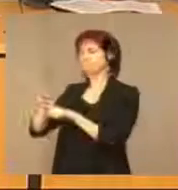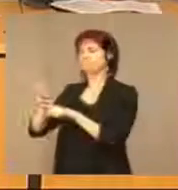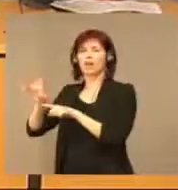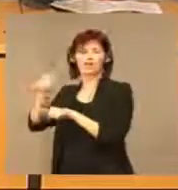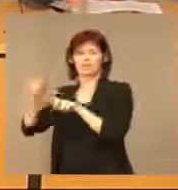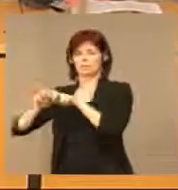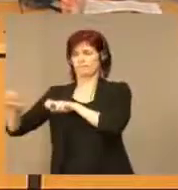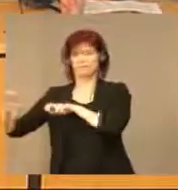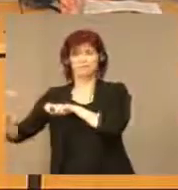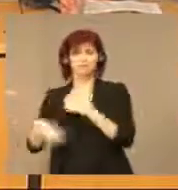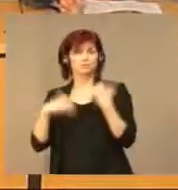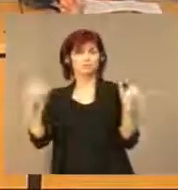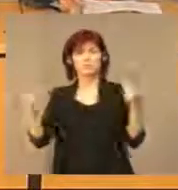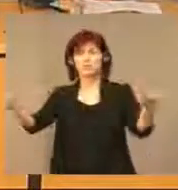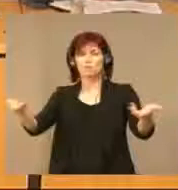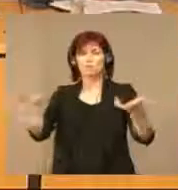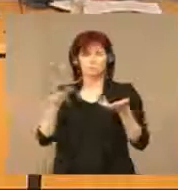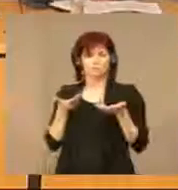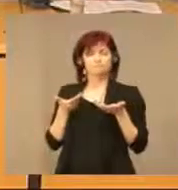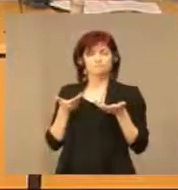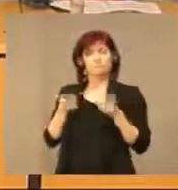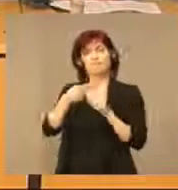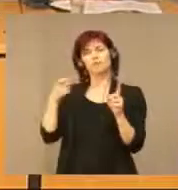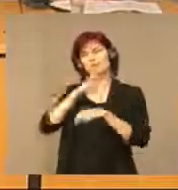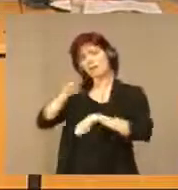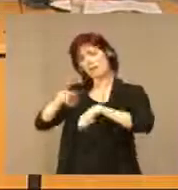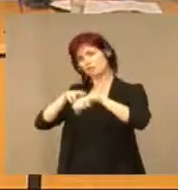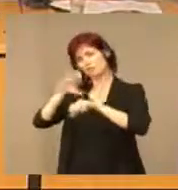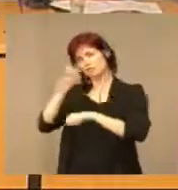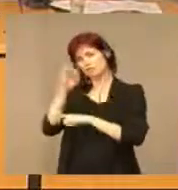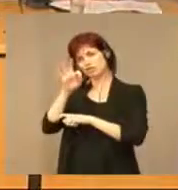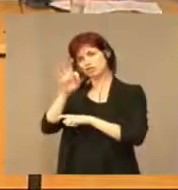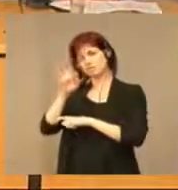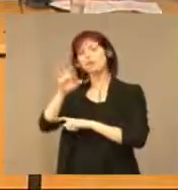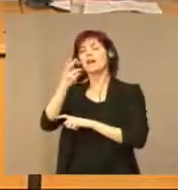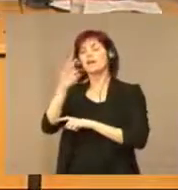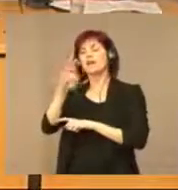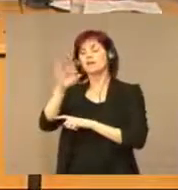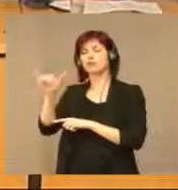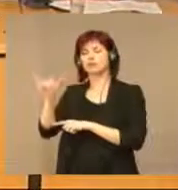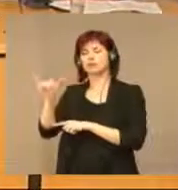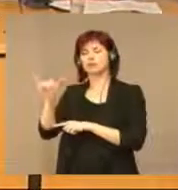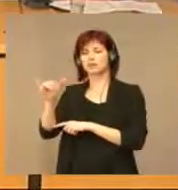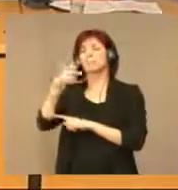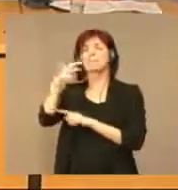begin with a welcoming message from the National Chief, Perry Bellegarde, which will be provided to you by